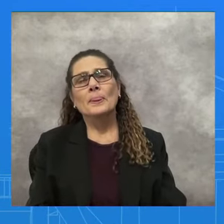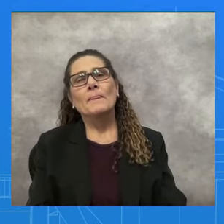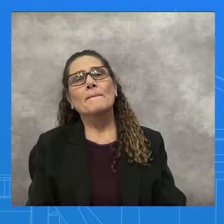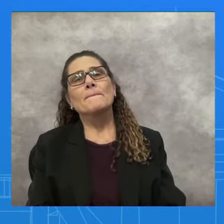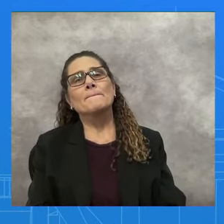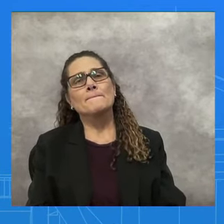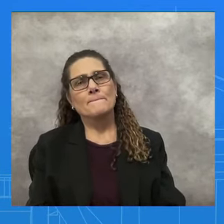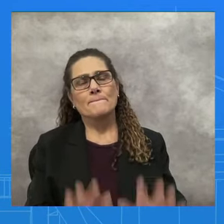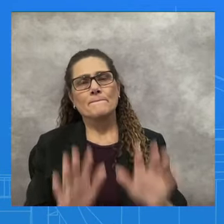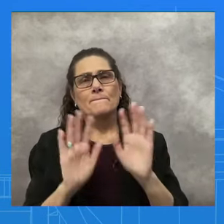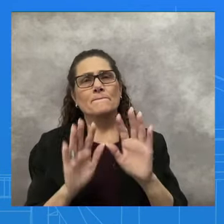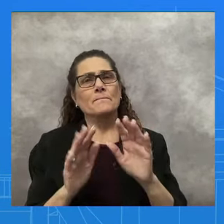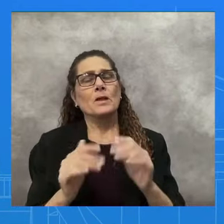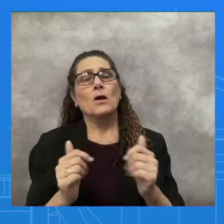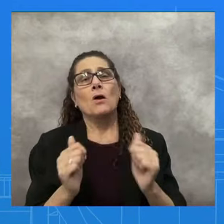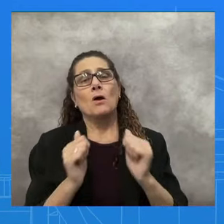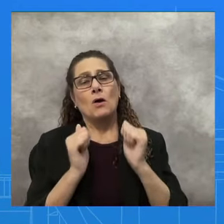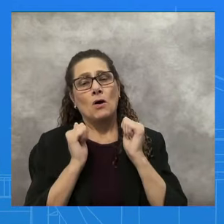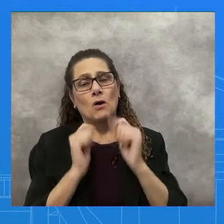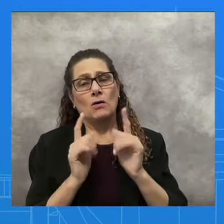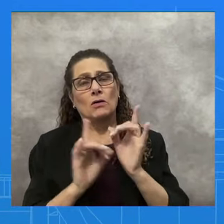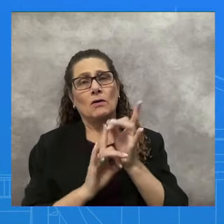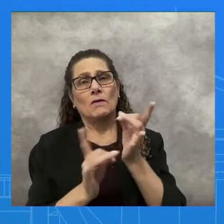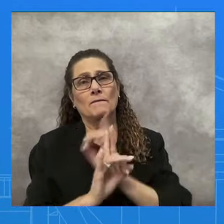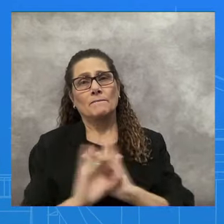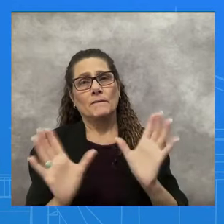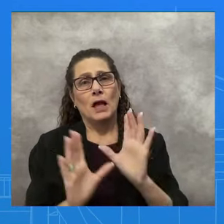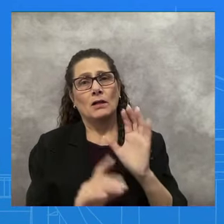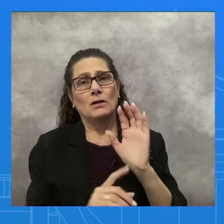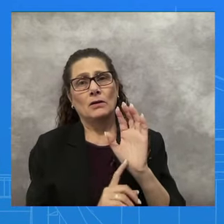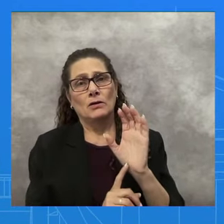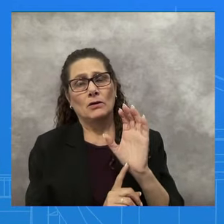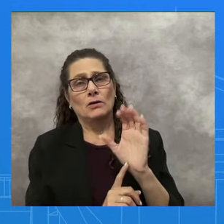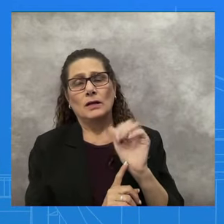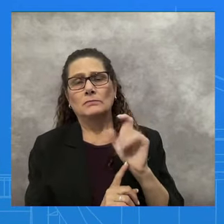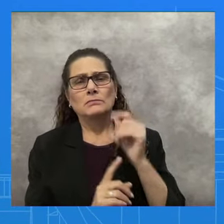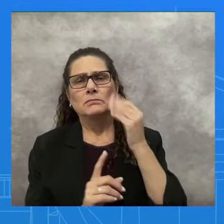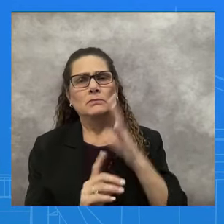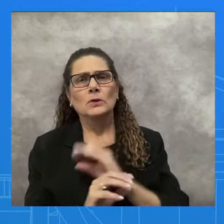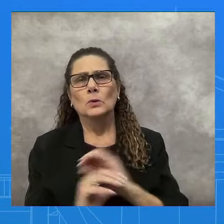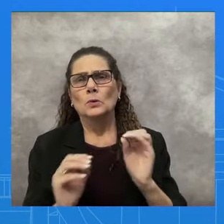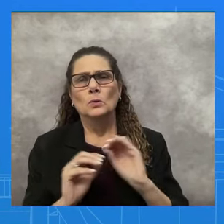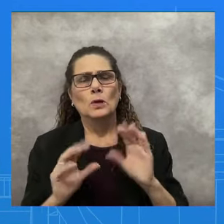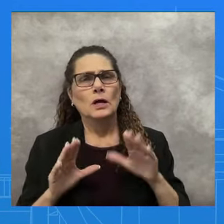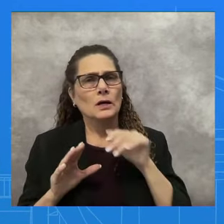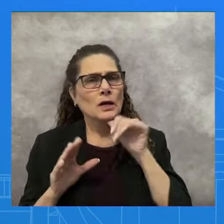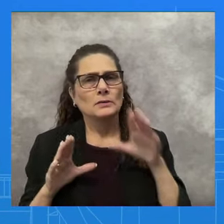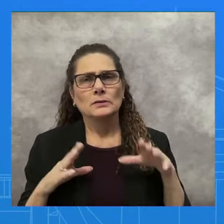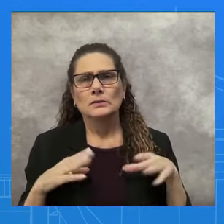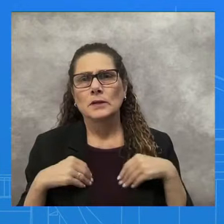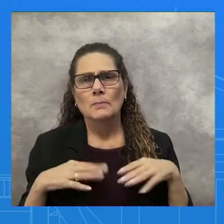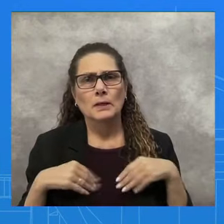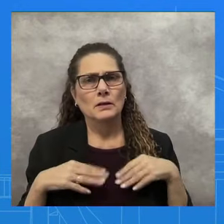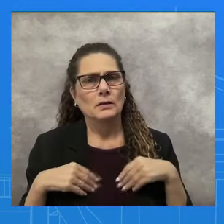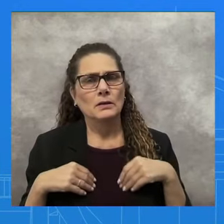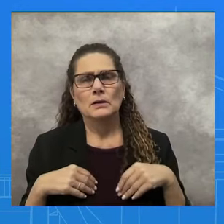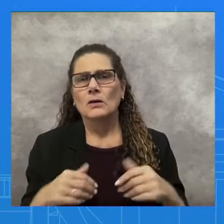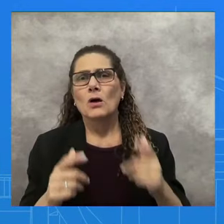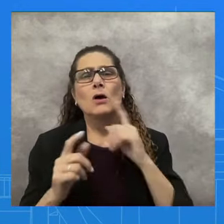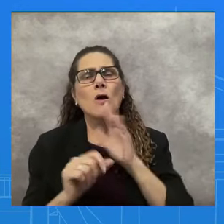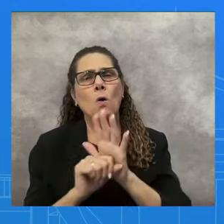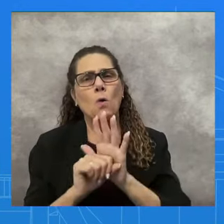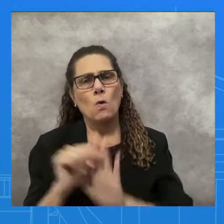completely unacceptable. We just want to make that very clear here. You know, every community in this country should feel